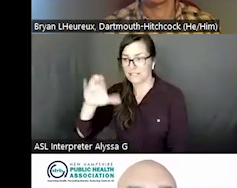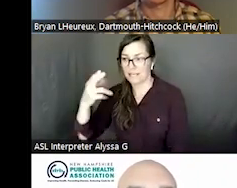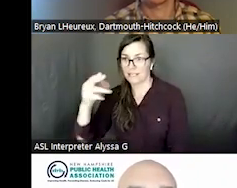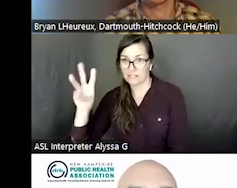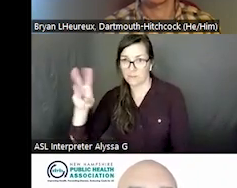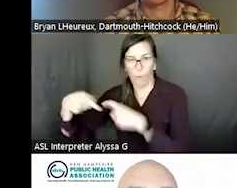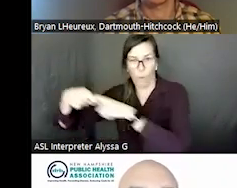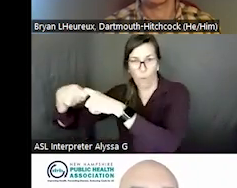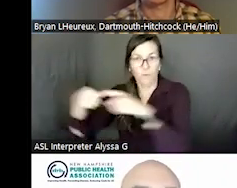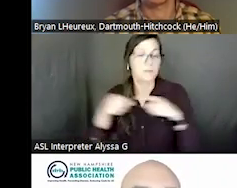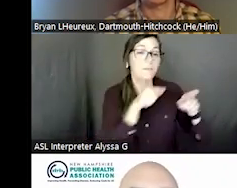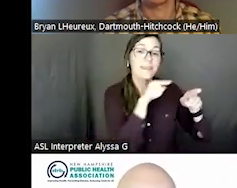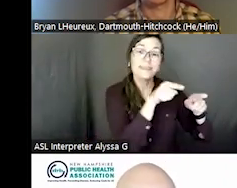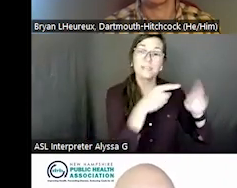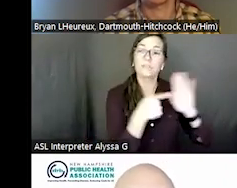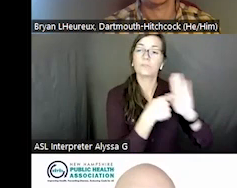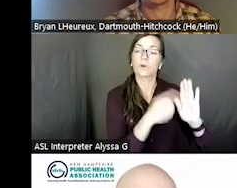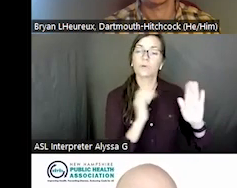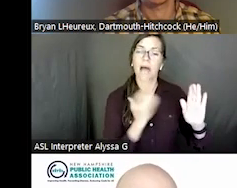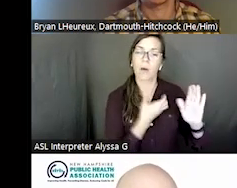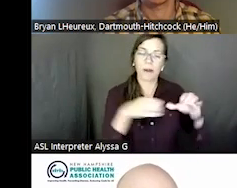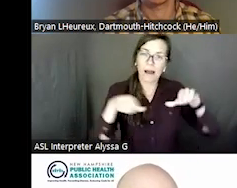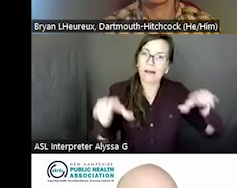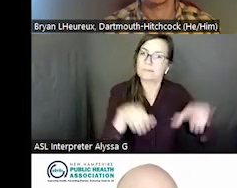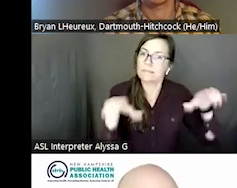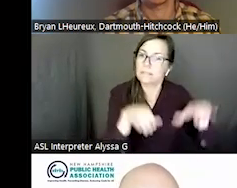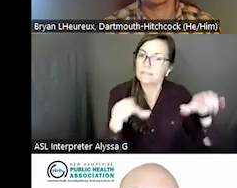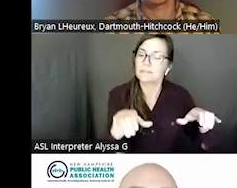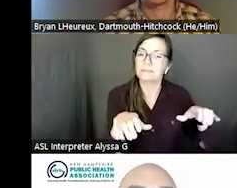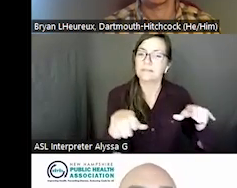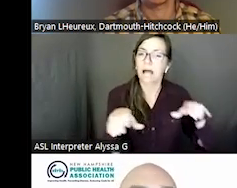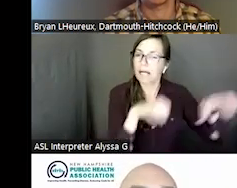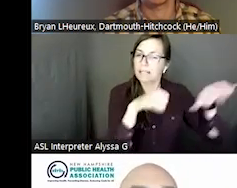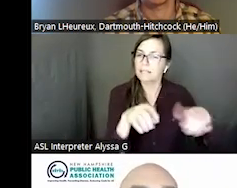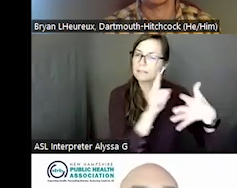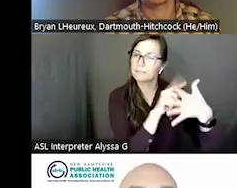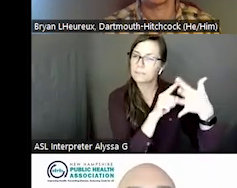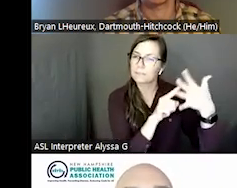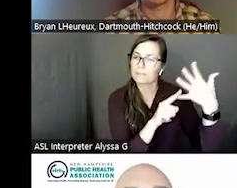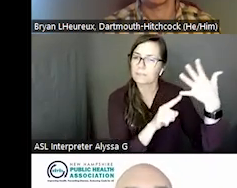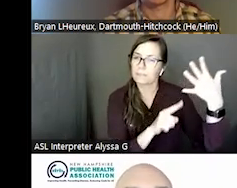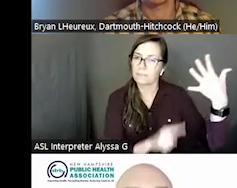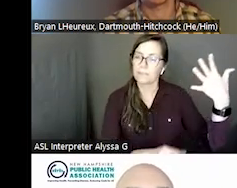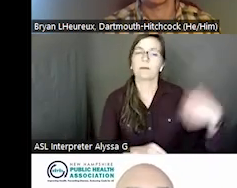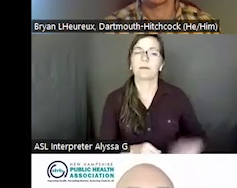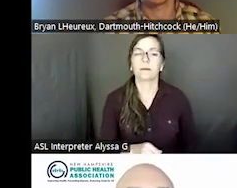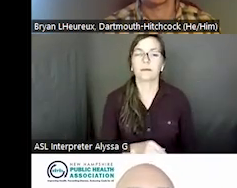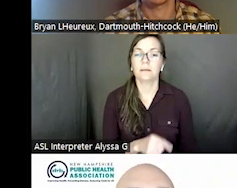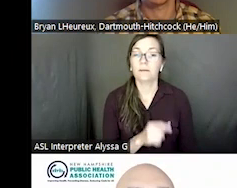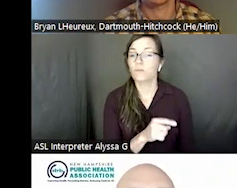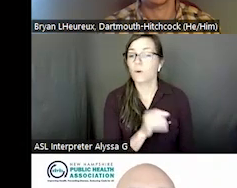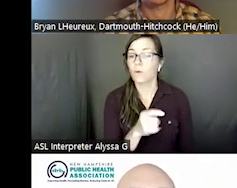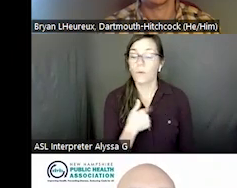panoply of activities that our group has been engaged in. That's another way of categorizing our activities within those 6